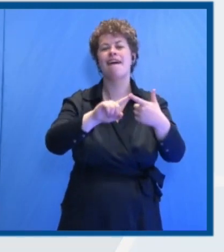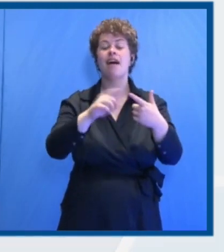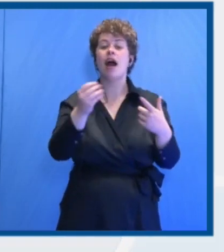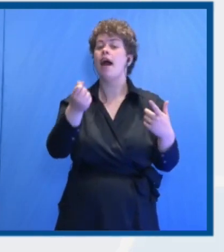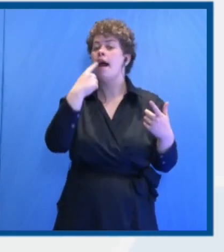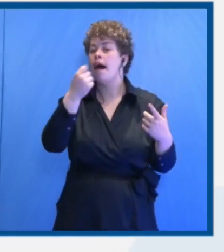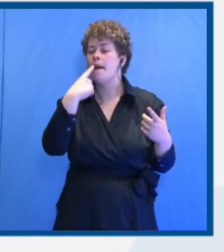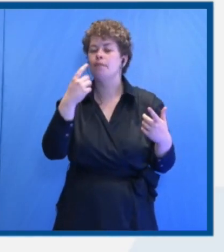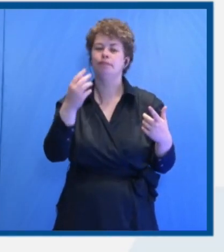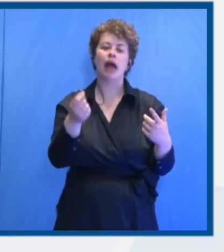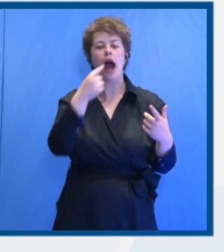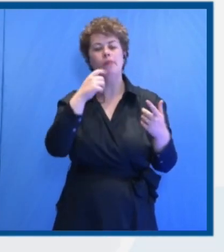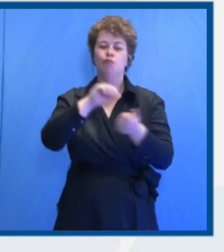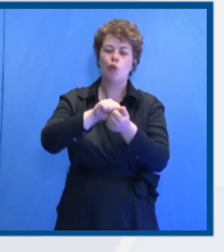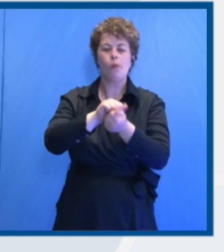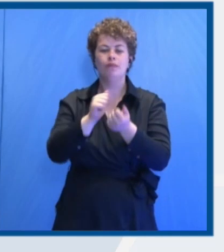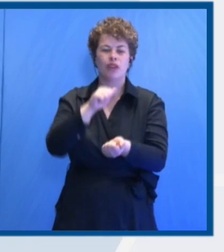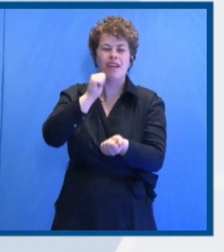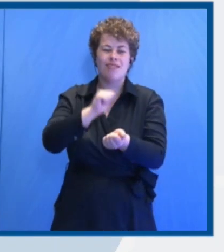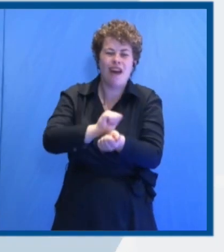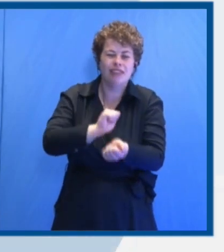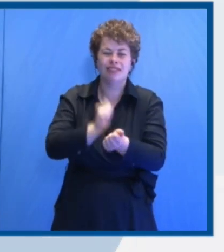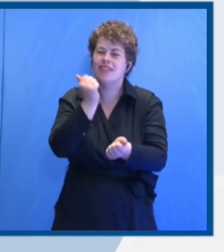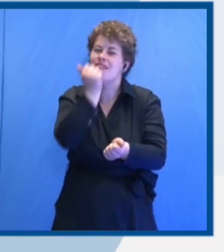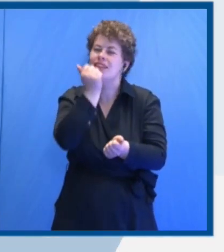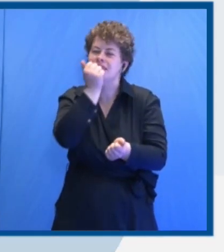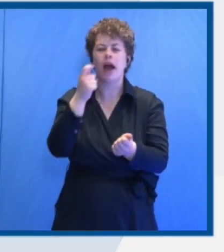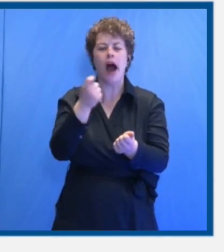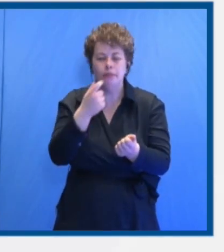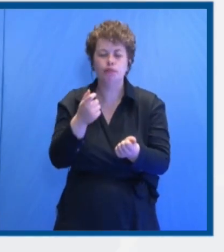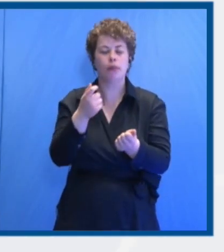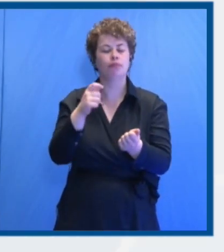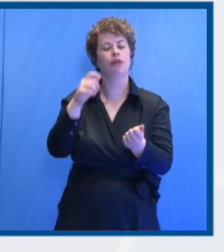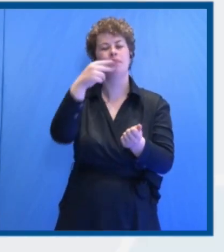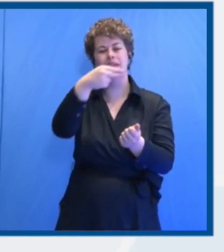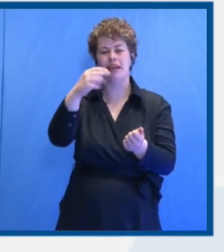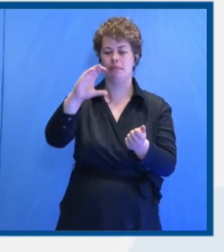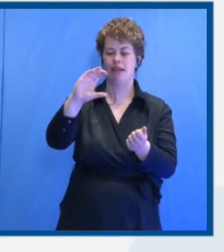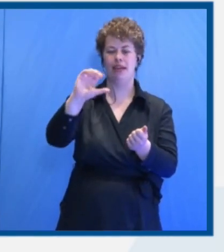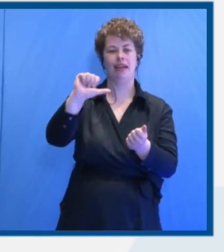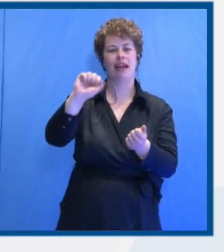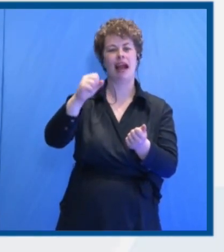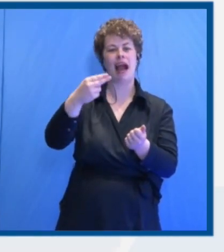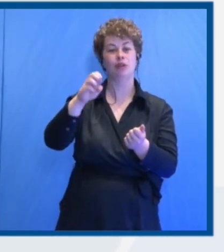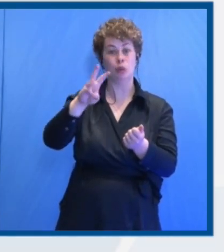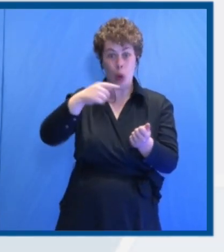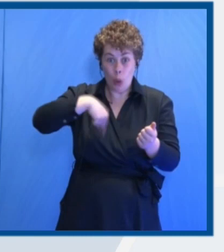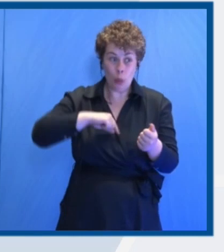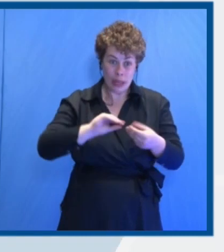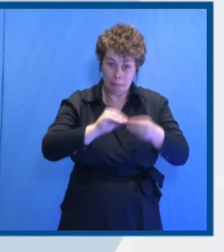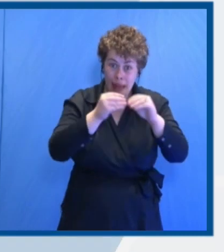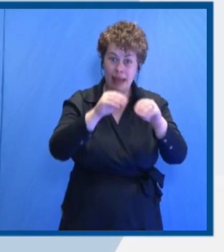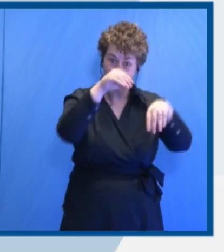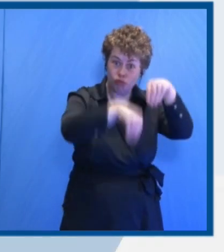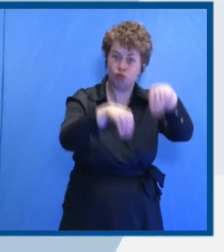baobab, and knowing very well that this is a region where landscapes have been so much degraded, fertile land is so much